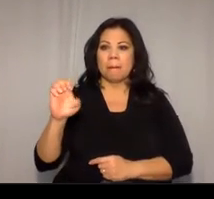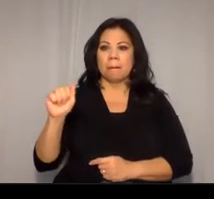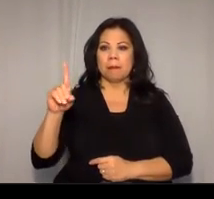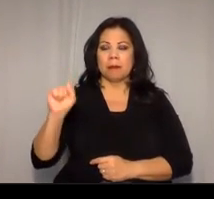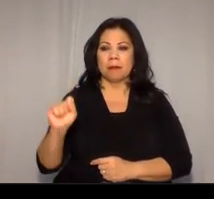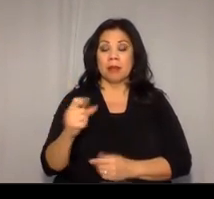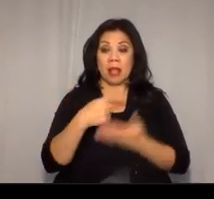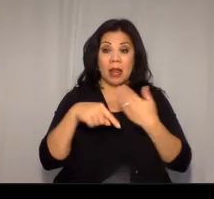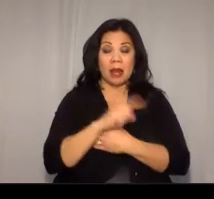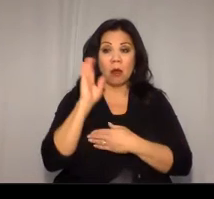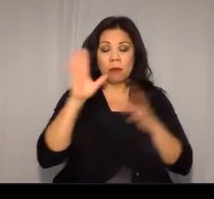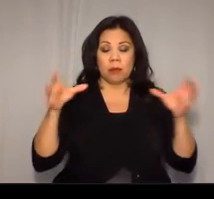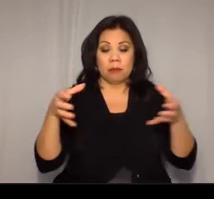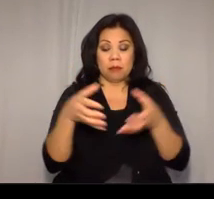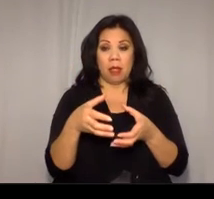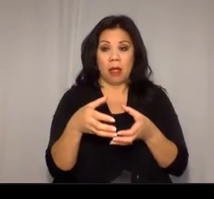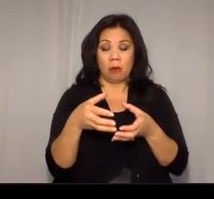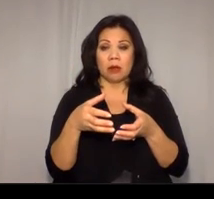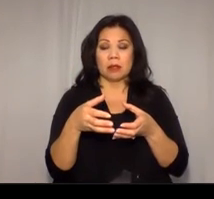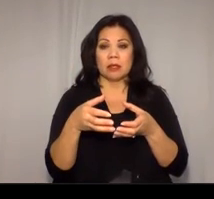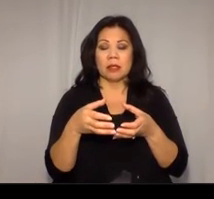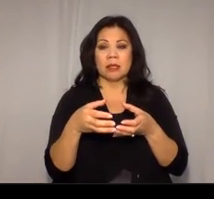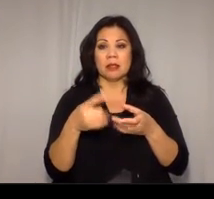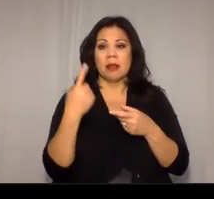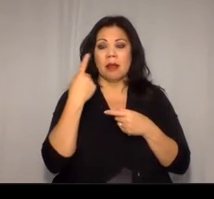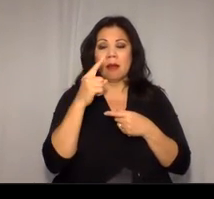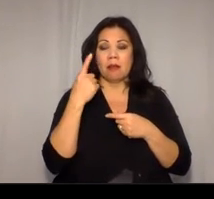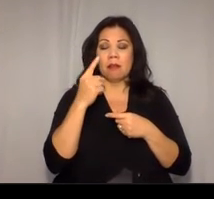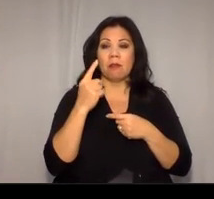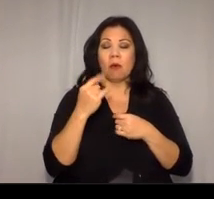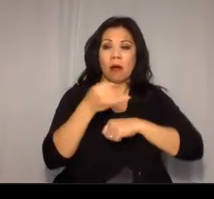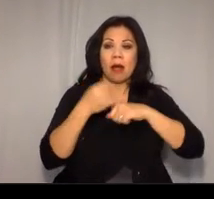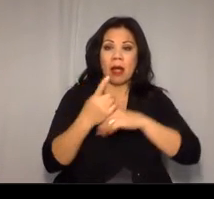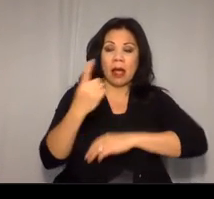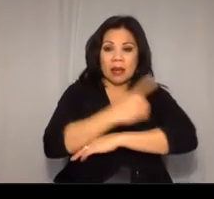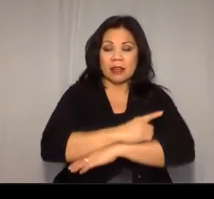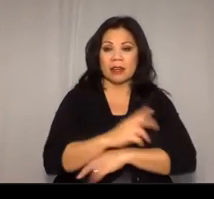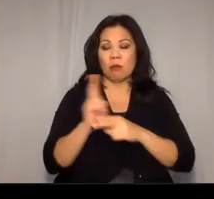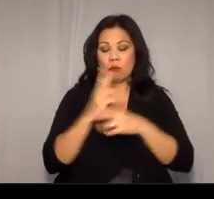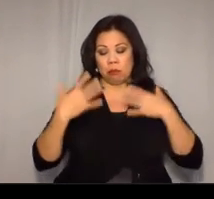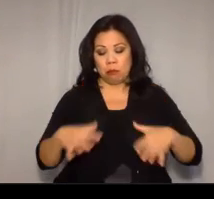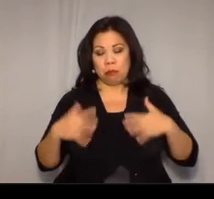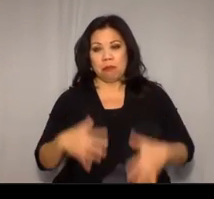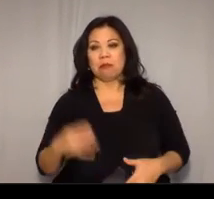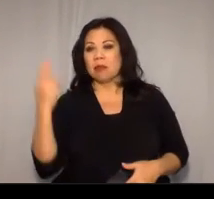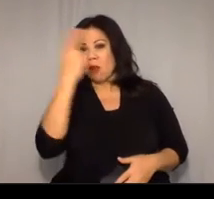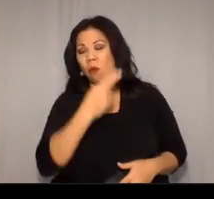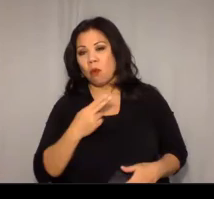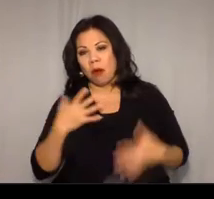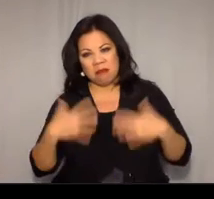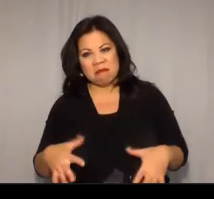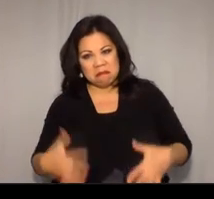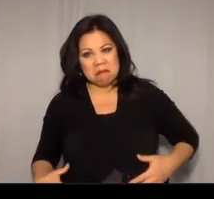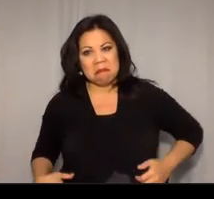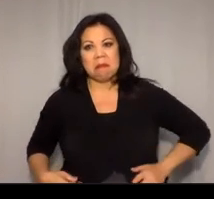week, we're all going to be gathering on Wednesday in our Hawaiian shirts and our finery to celebrate Island Day together. So